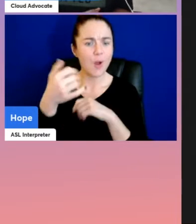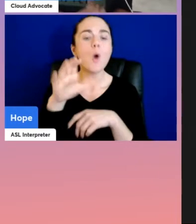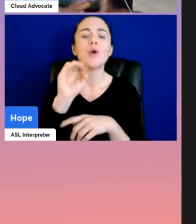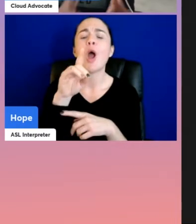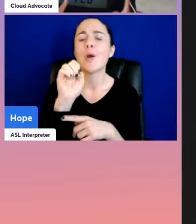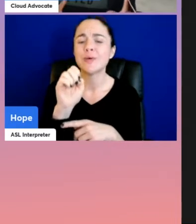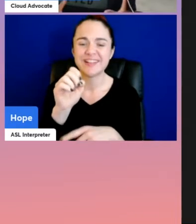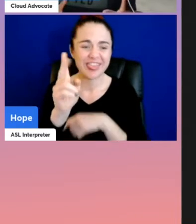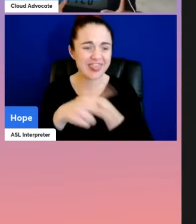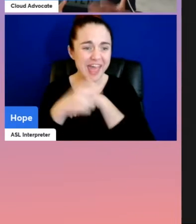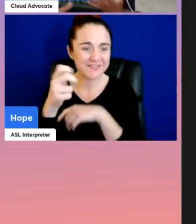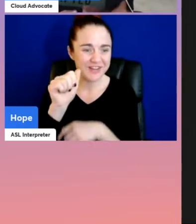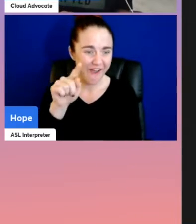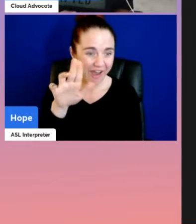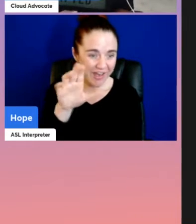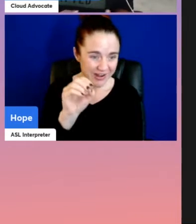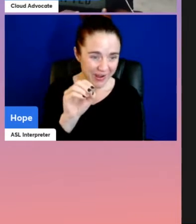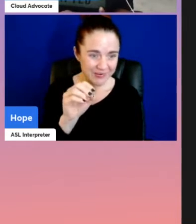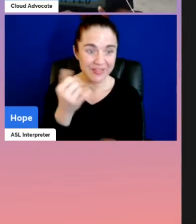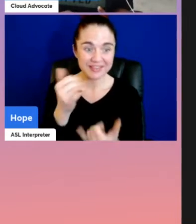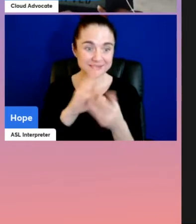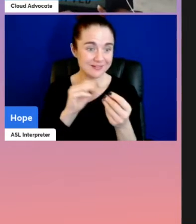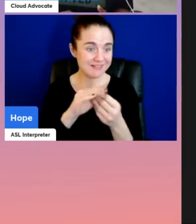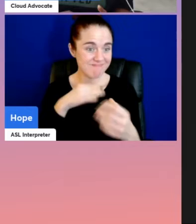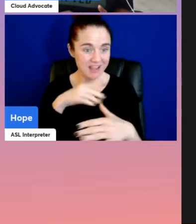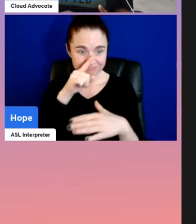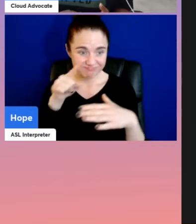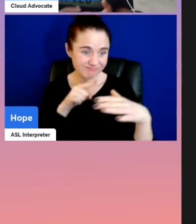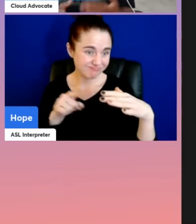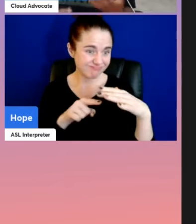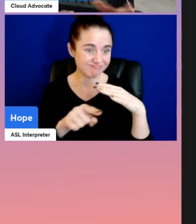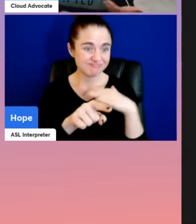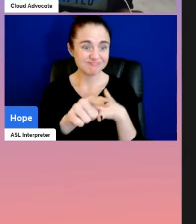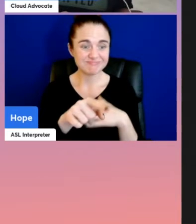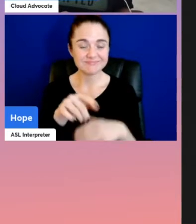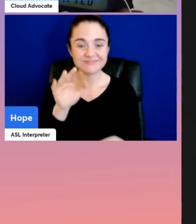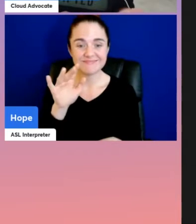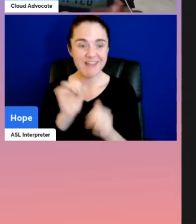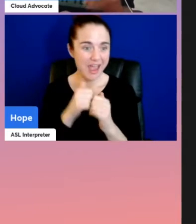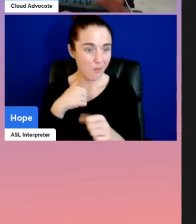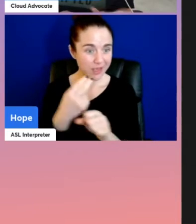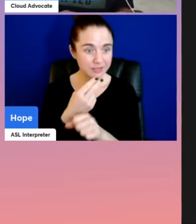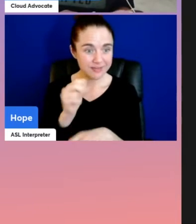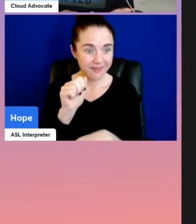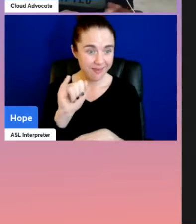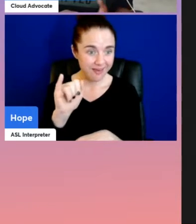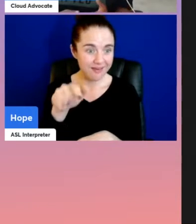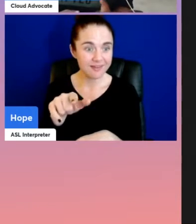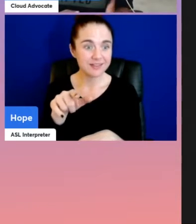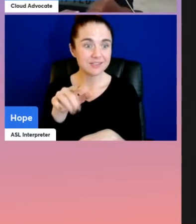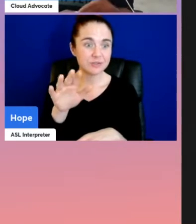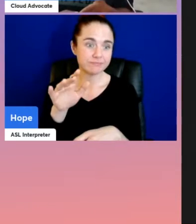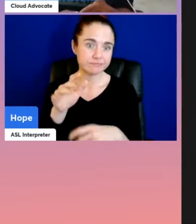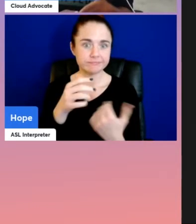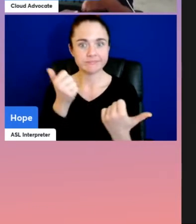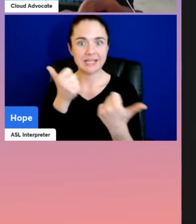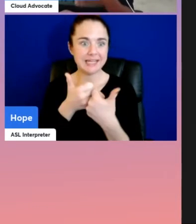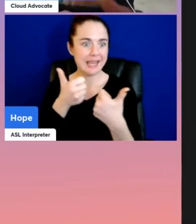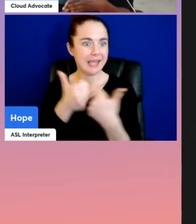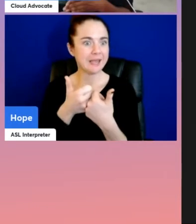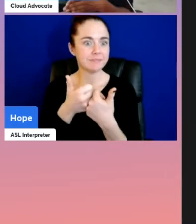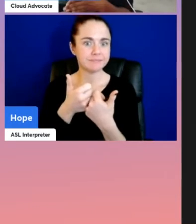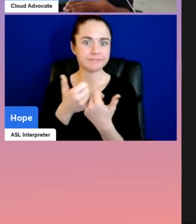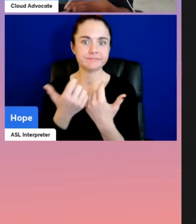And this is a story of my journey of how I use AI to gamify my learning journey